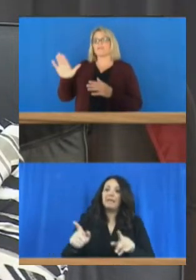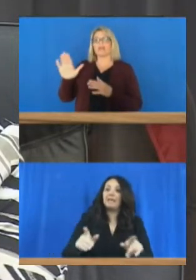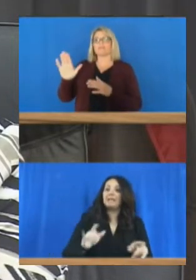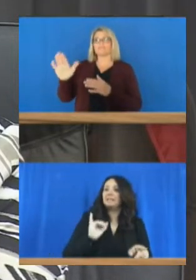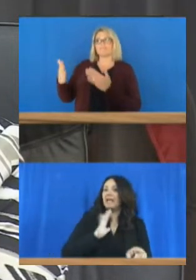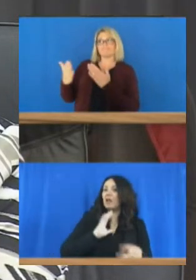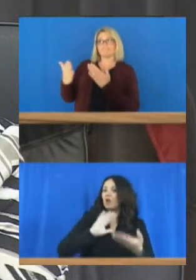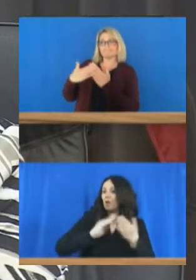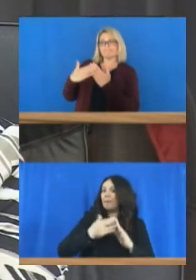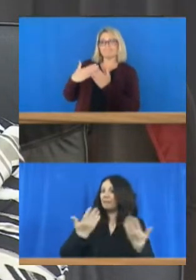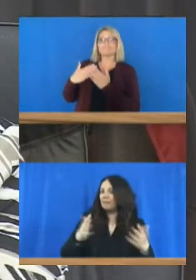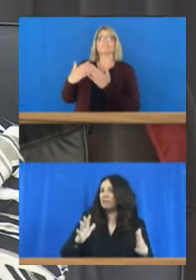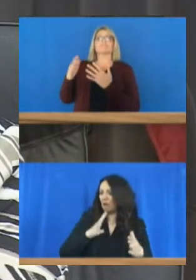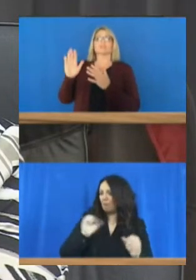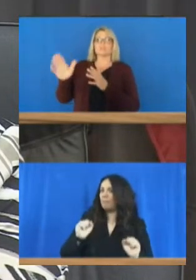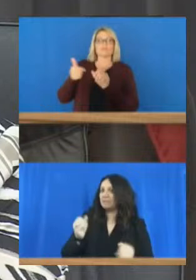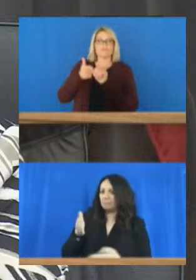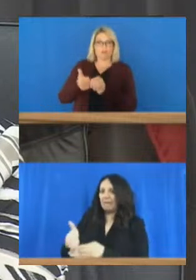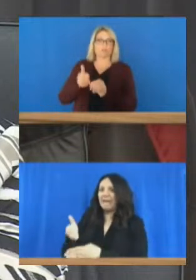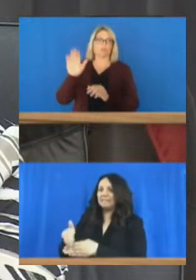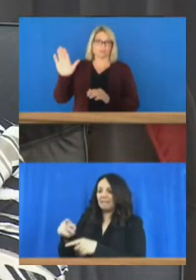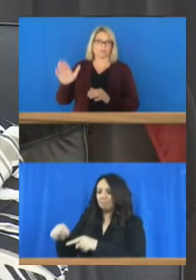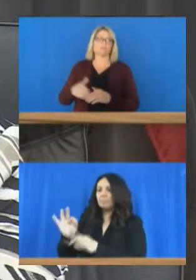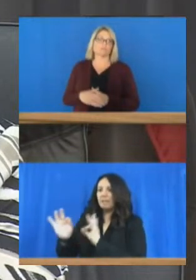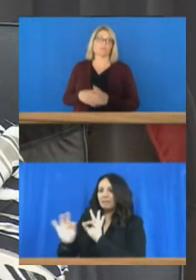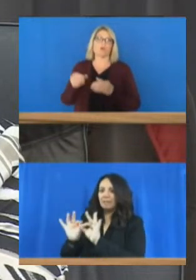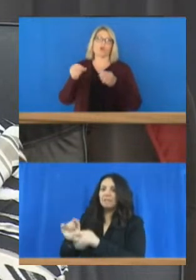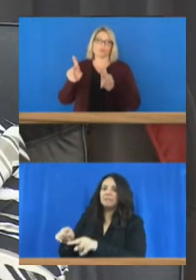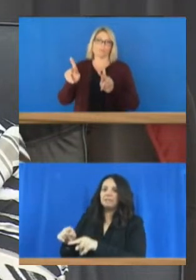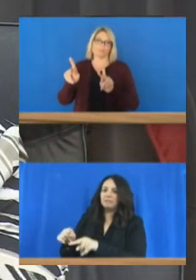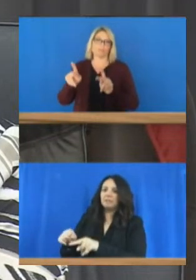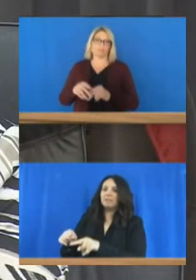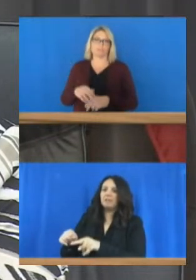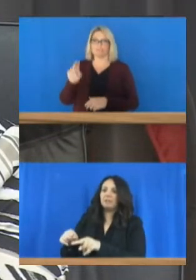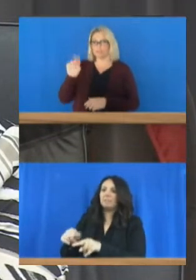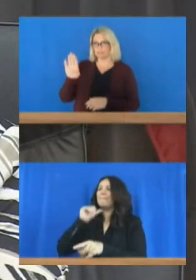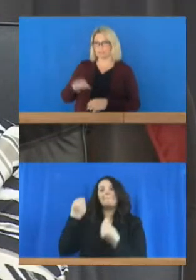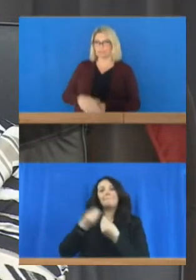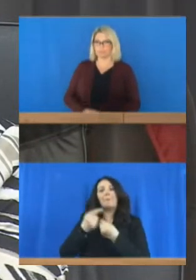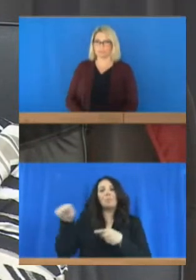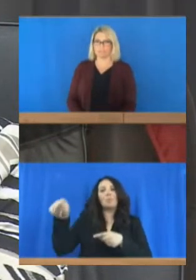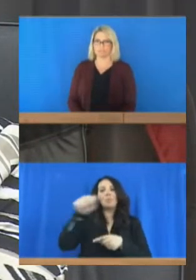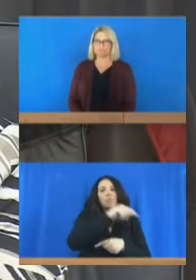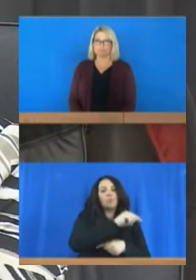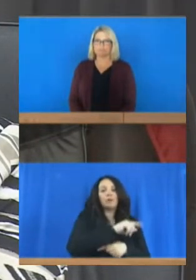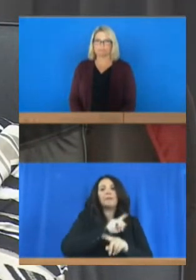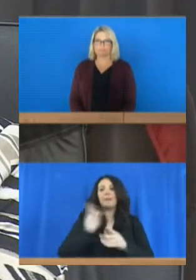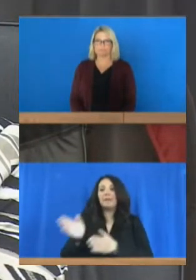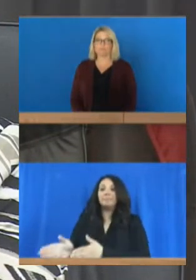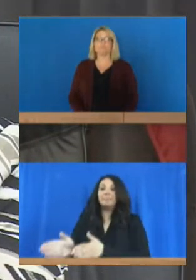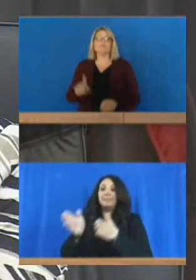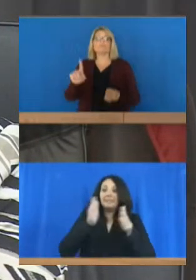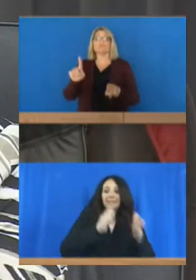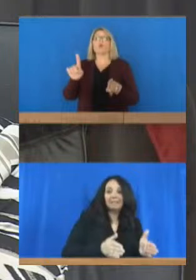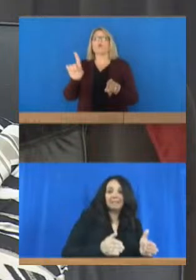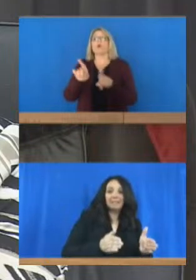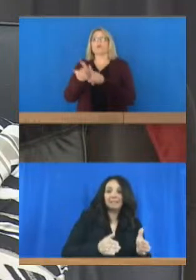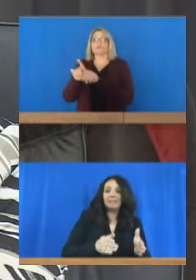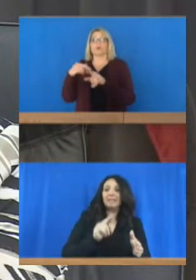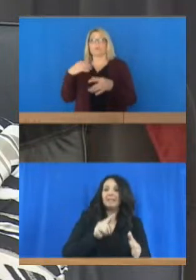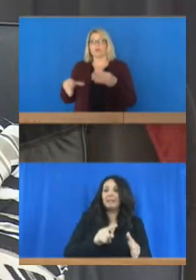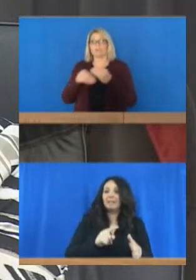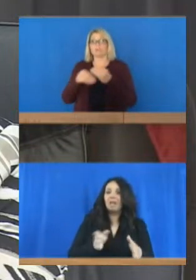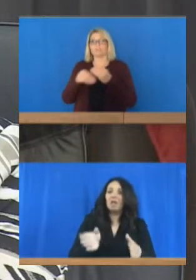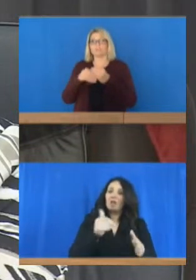additional work that they've taken on in the recent weeks is being able to sequence very, very quickly the positive